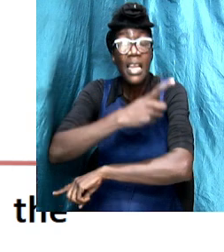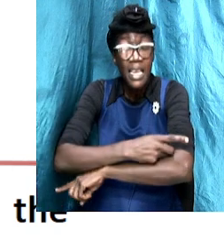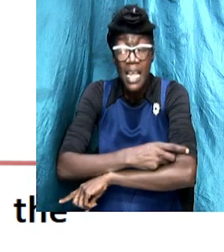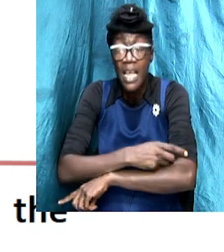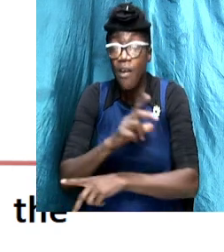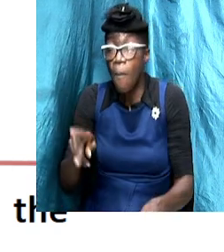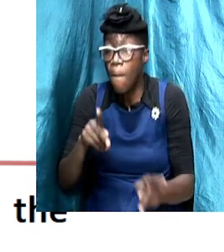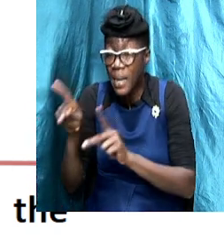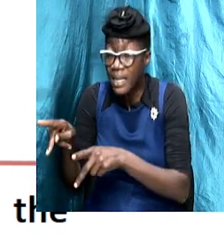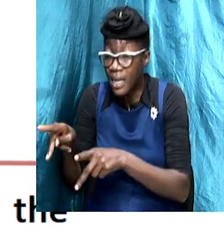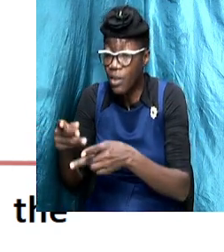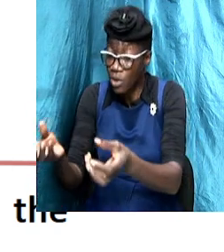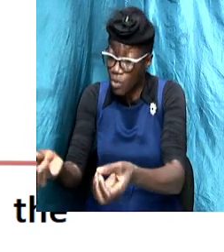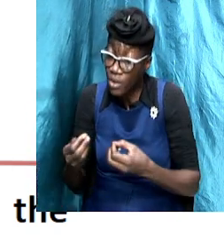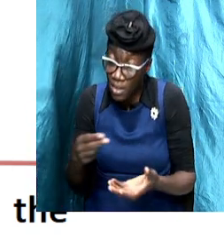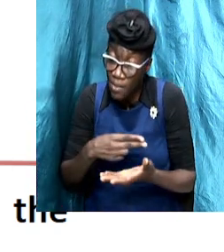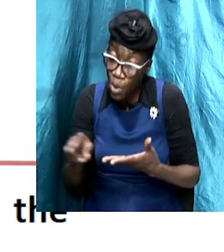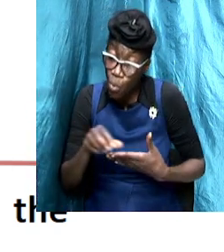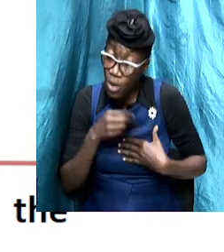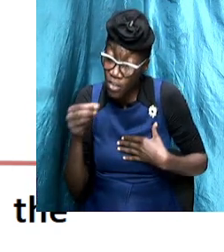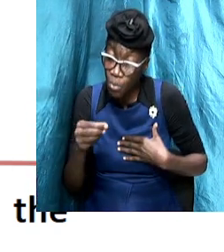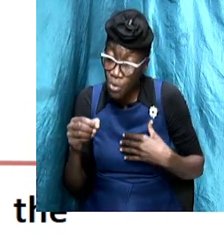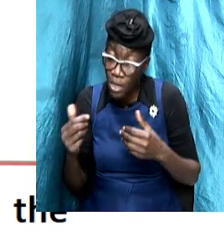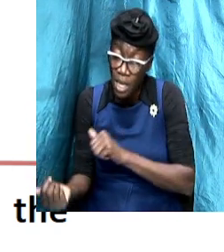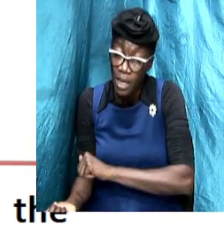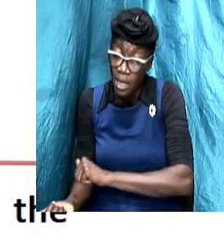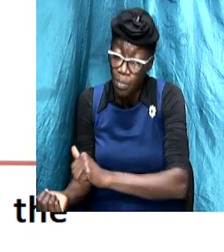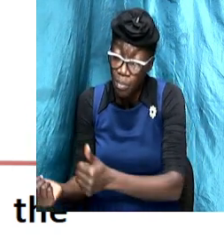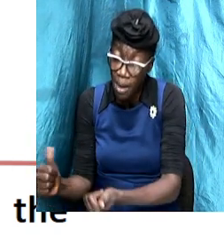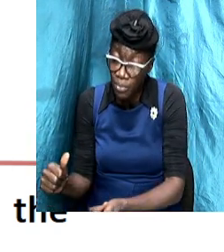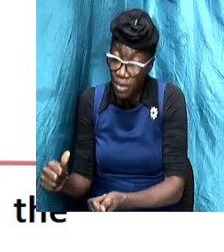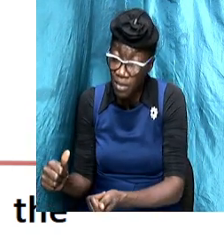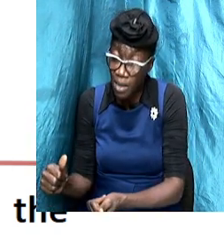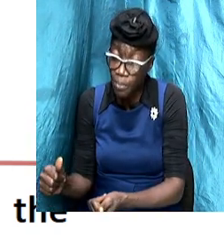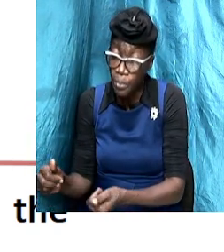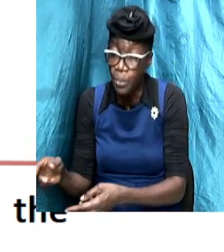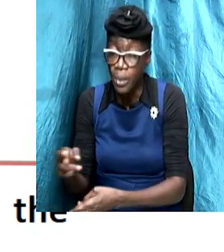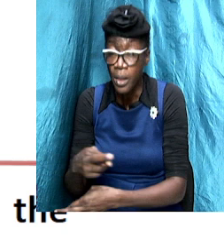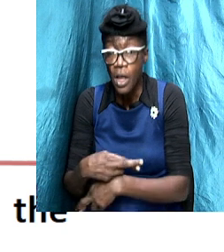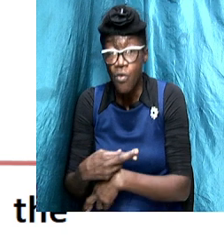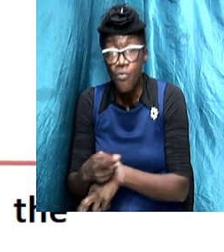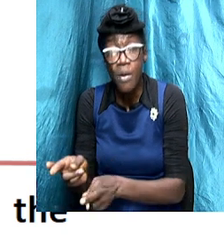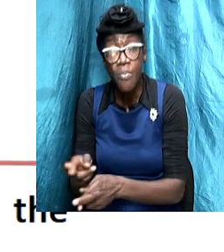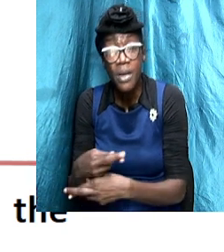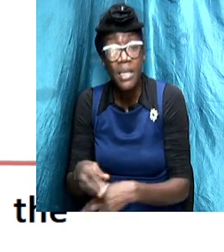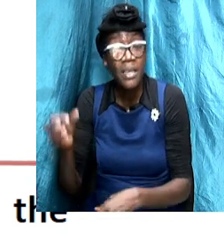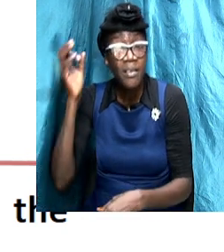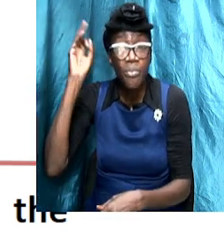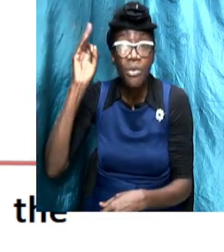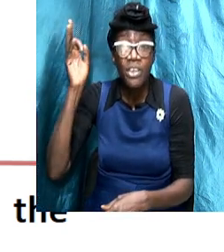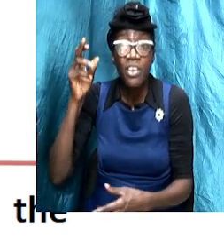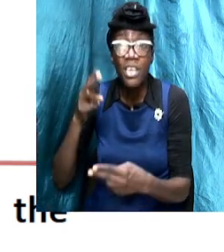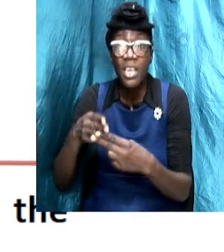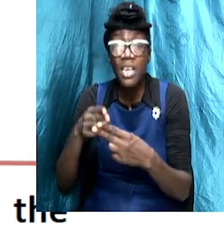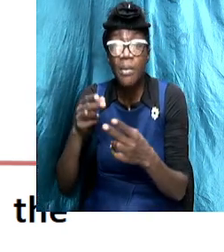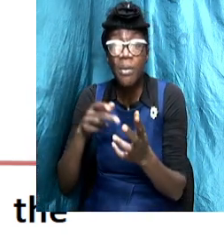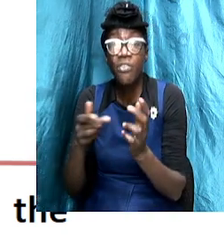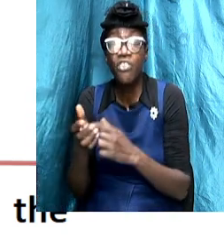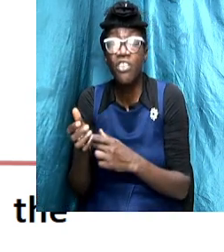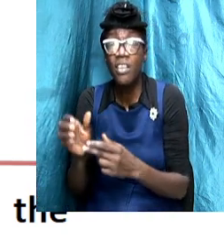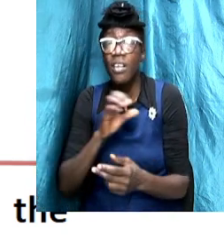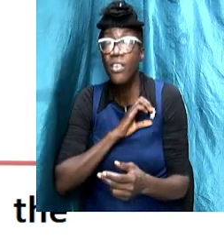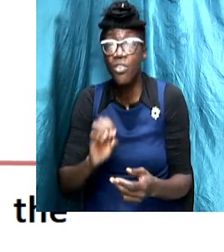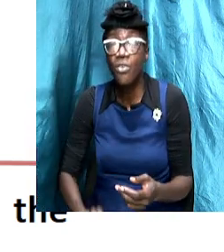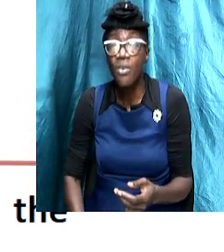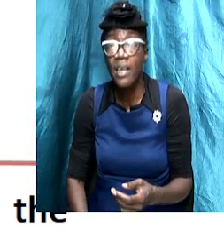Ghost. And the church started with baptism and repentance of preaching in the name of Jesus Christ. Now, let me just make a